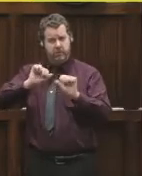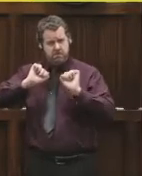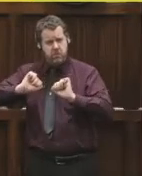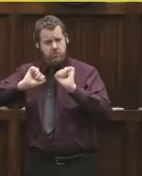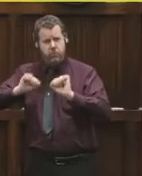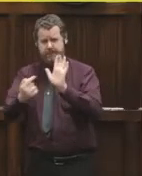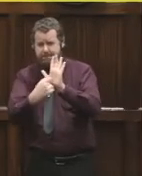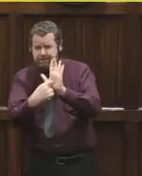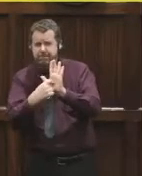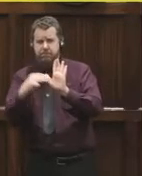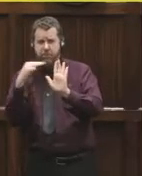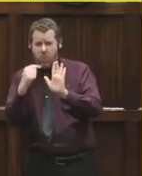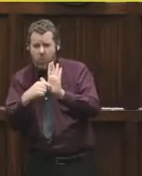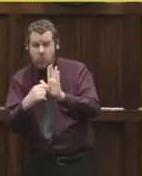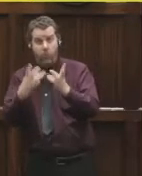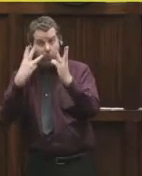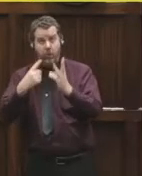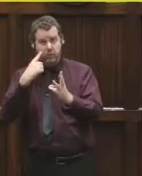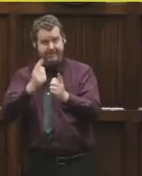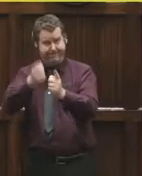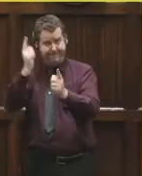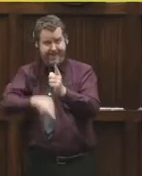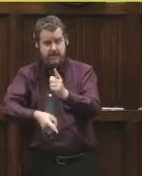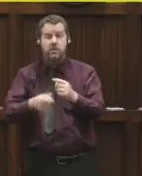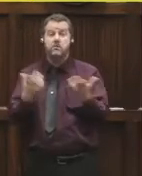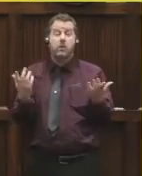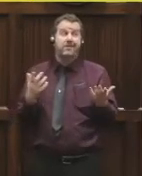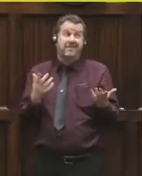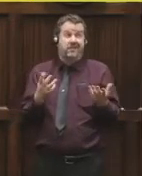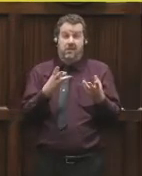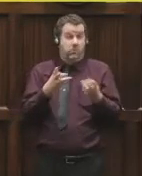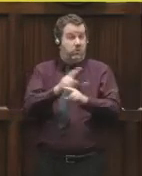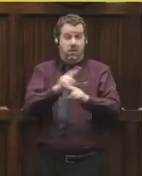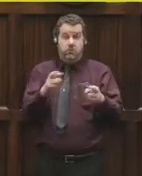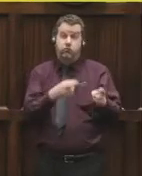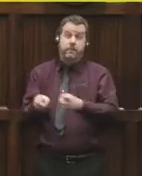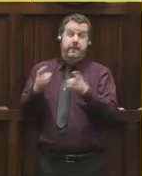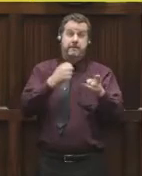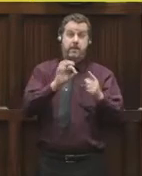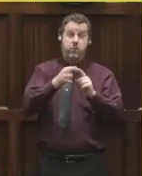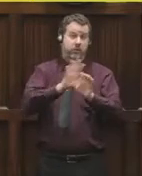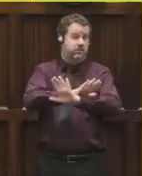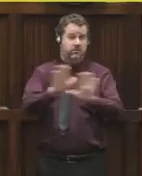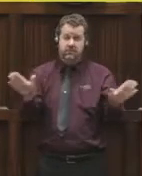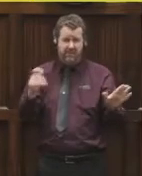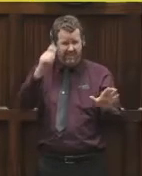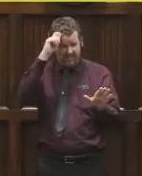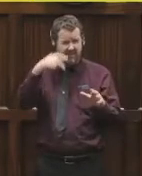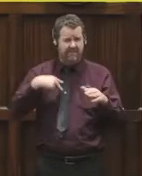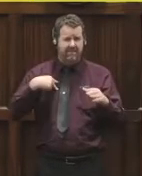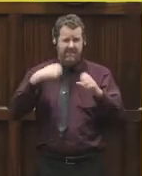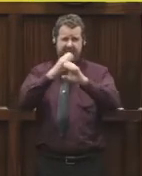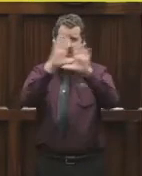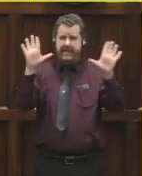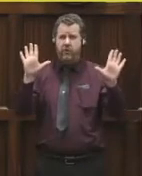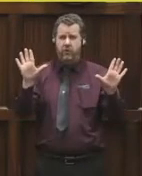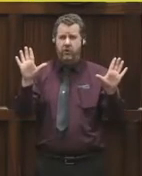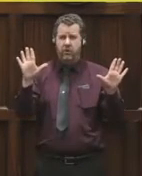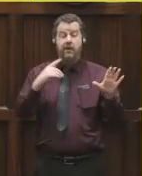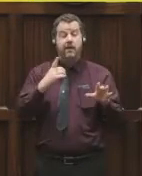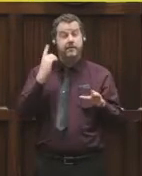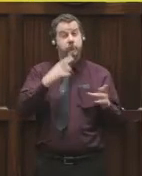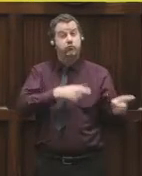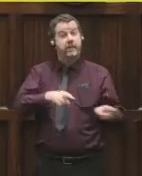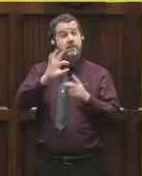very keen to see it through. So look, I'm not going to repeat the points. It's very self-evident to me, and I raised this point